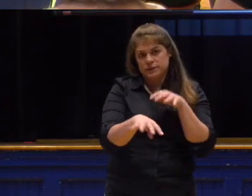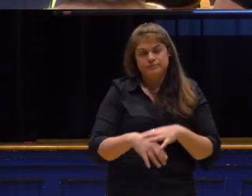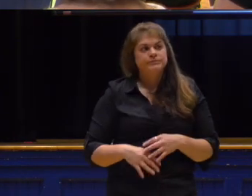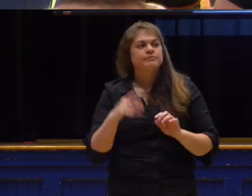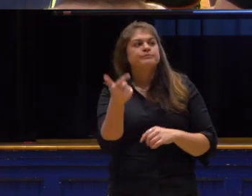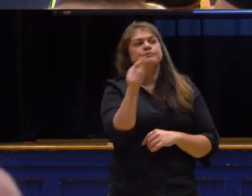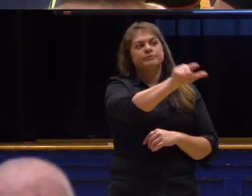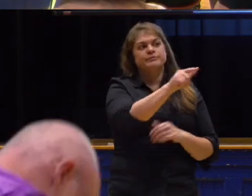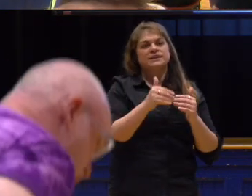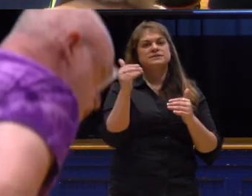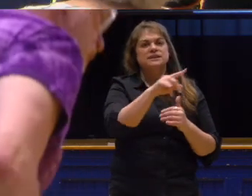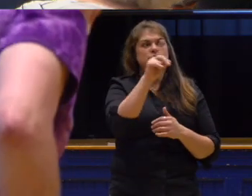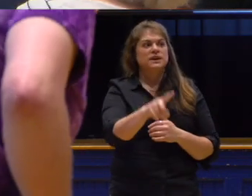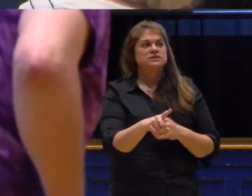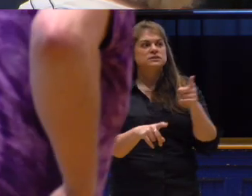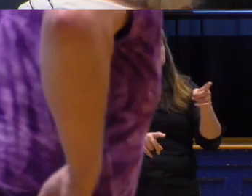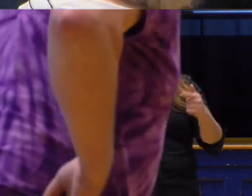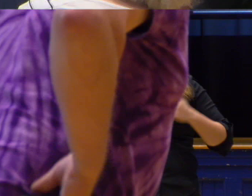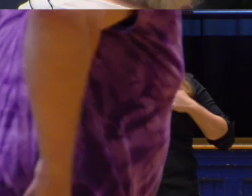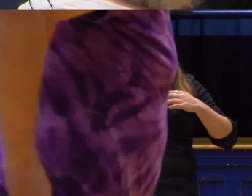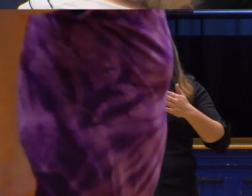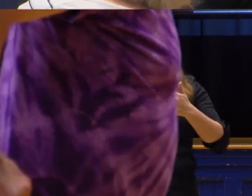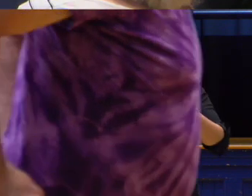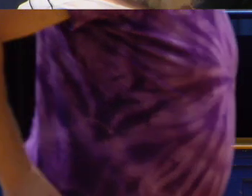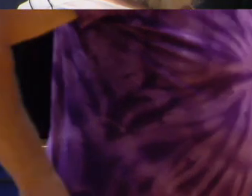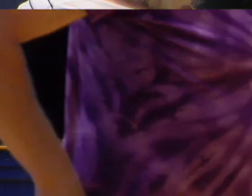My question is, do you live near Boston?